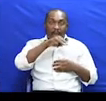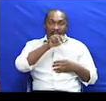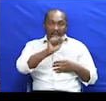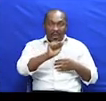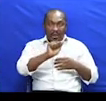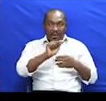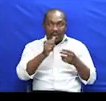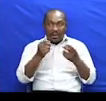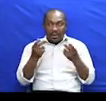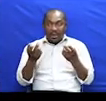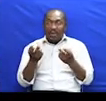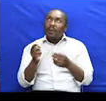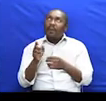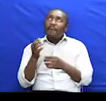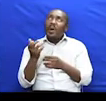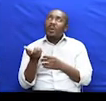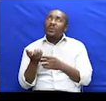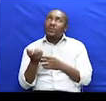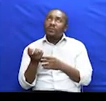was about,